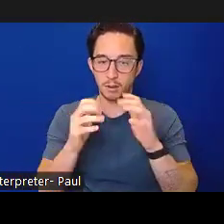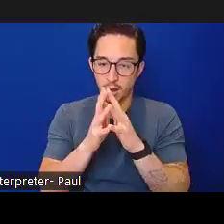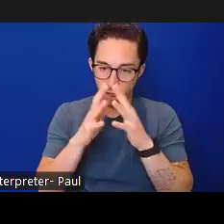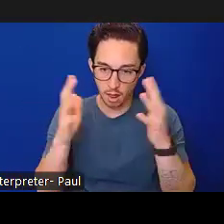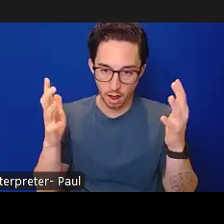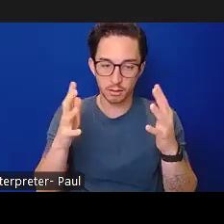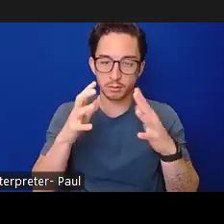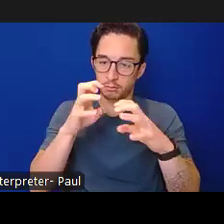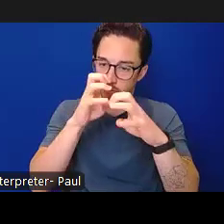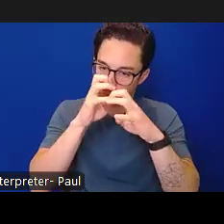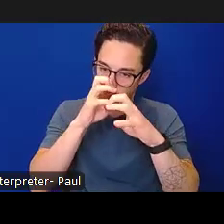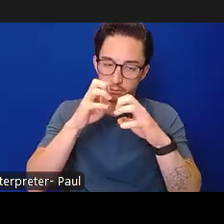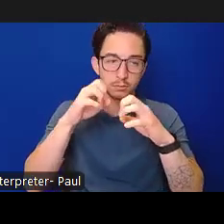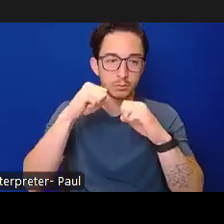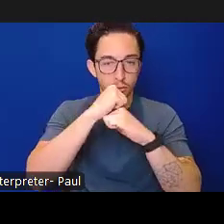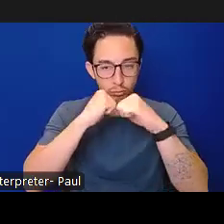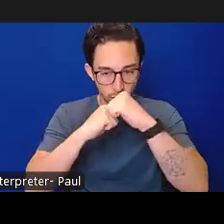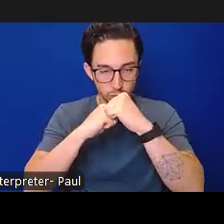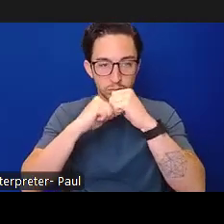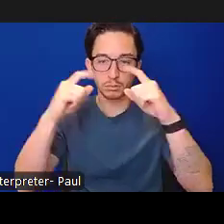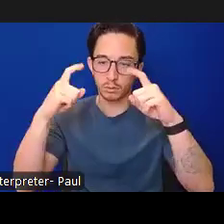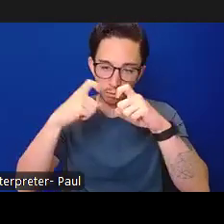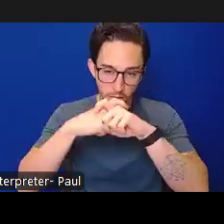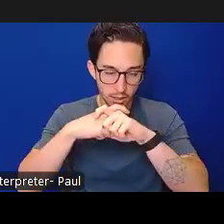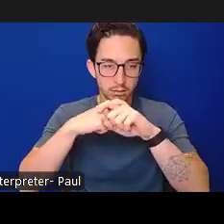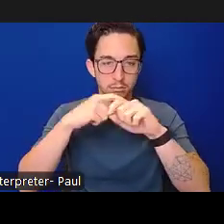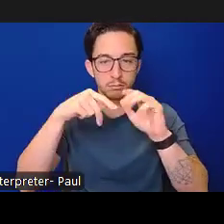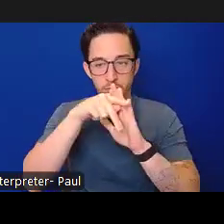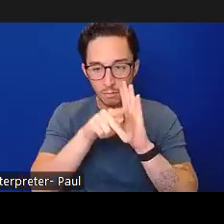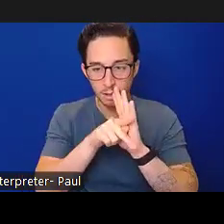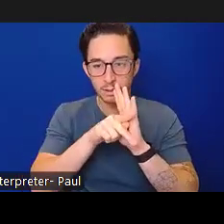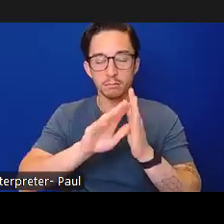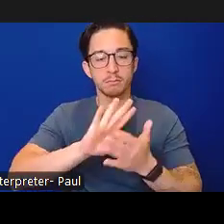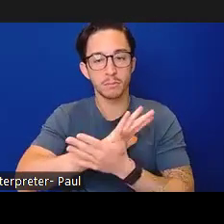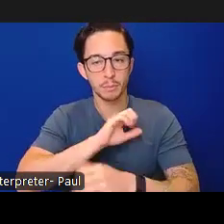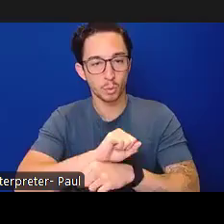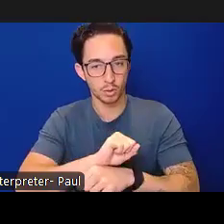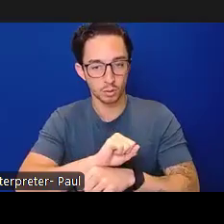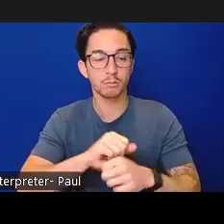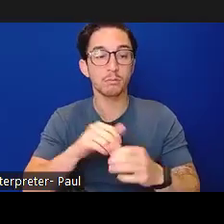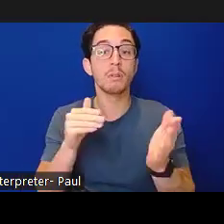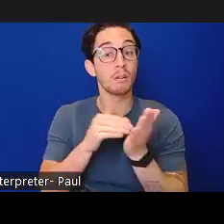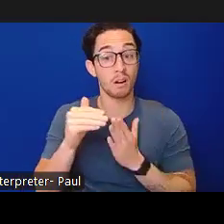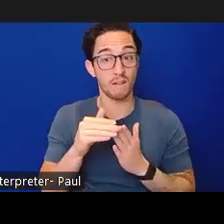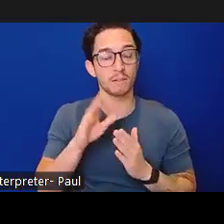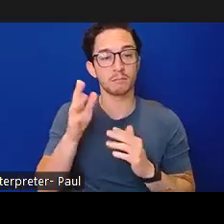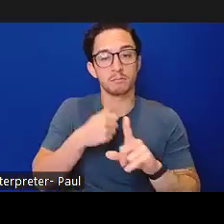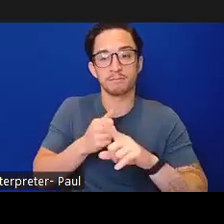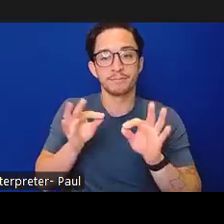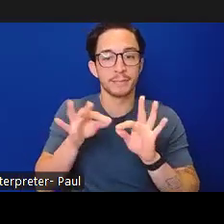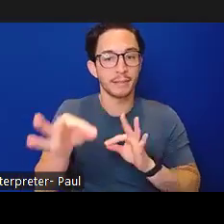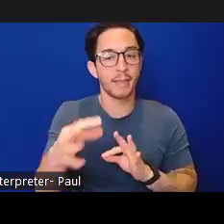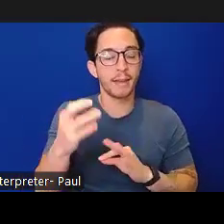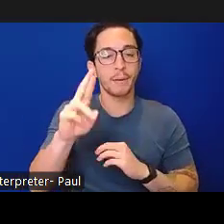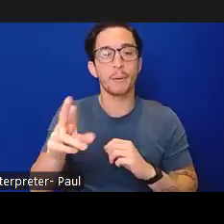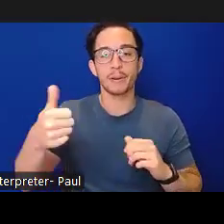rigid, structural, and complex policies and paperwork that oftentimes delay or deny that